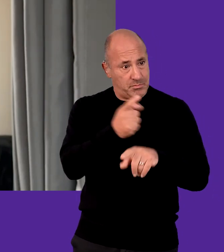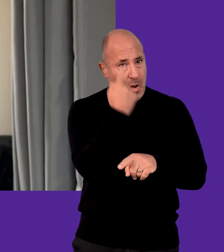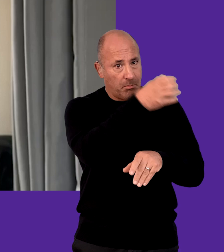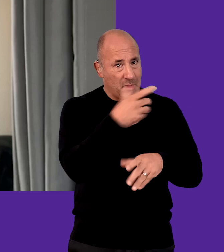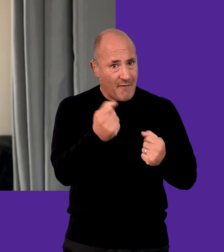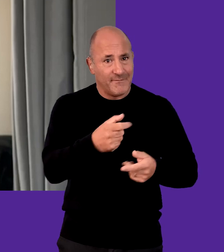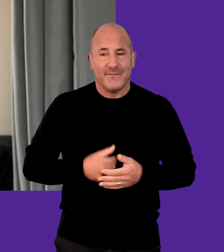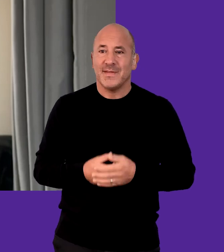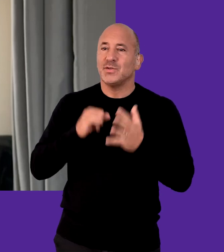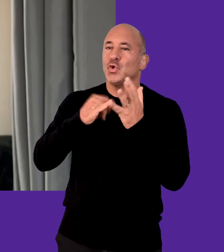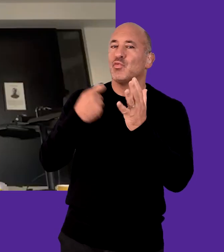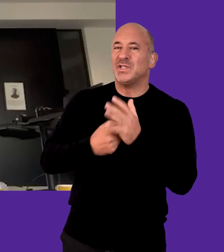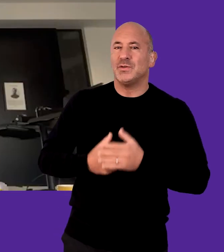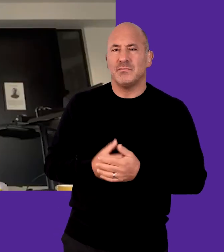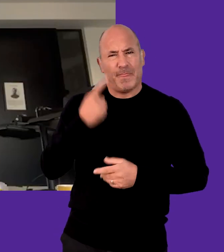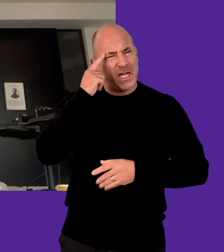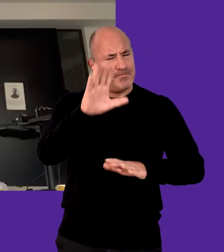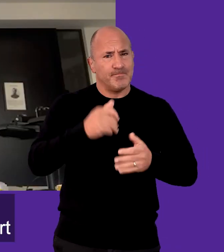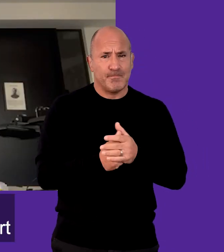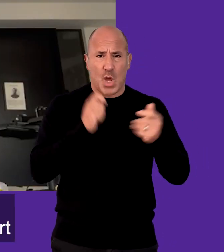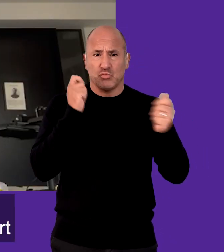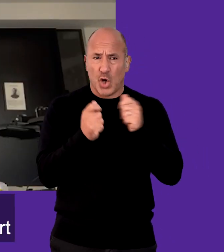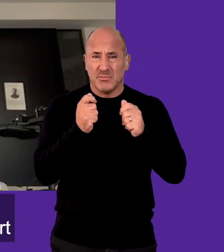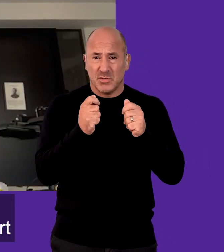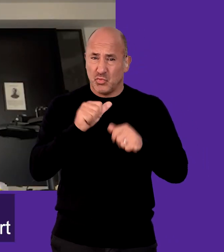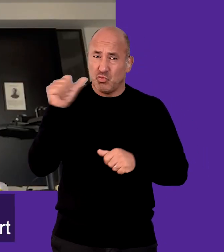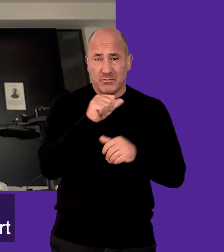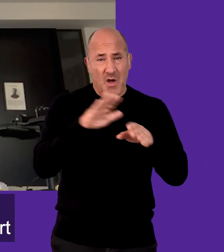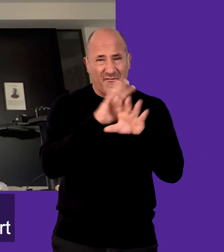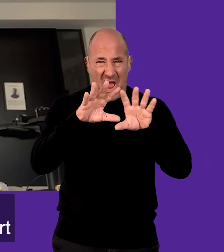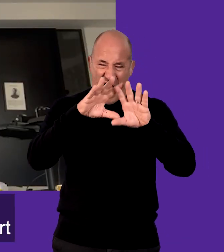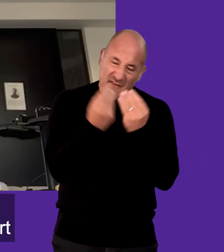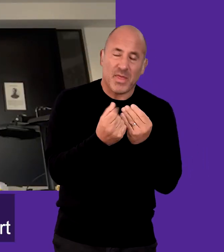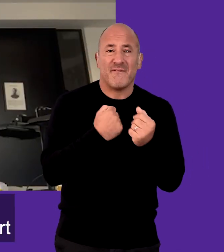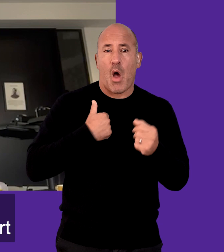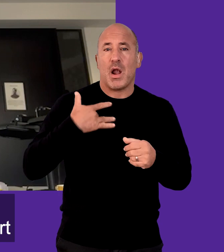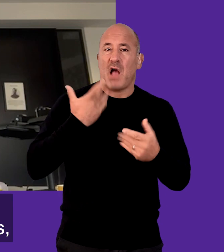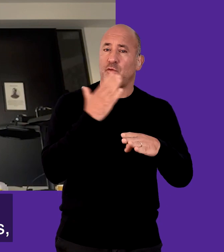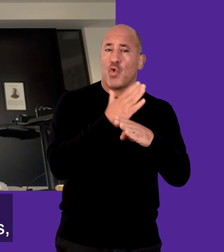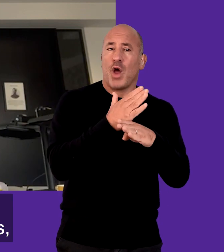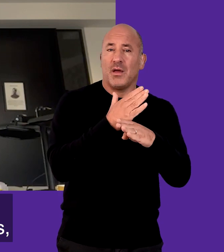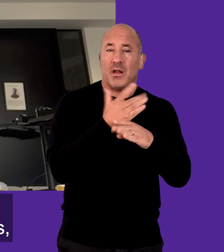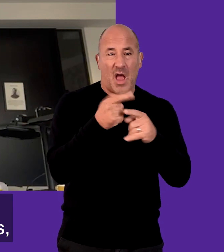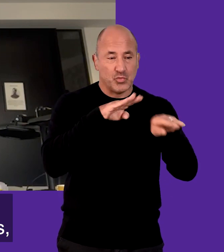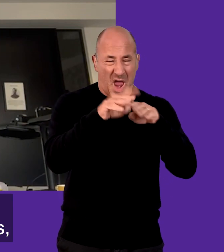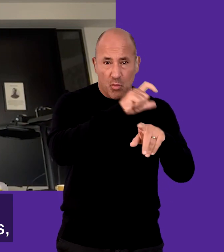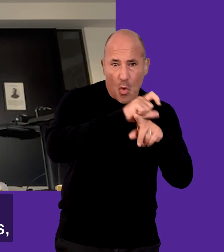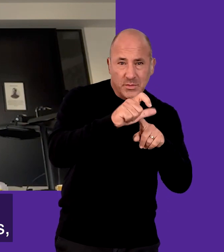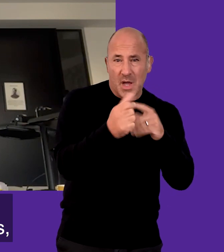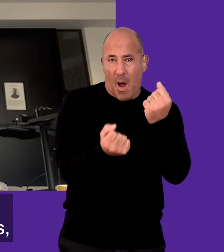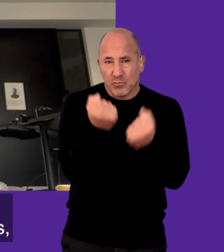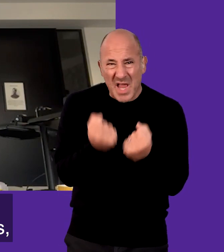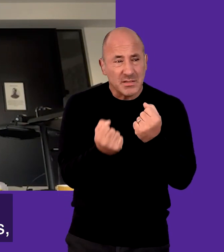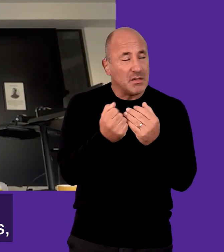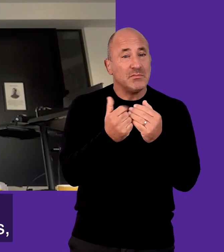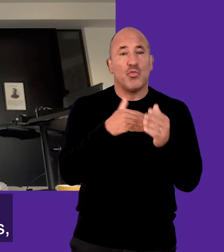is consistently followed? Stu Richards. Think about it. Adjustments need to cover every part of our professional lives, from